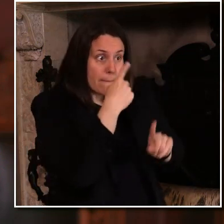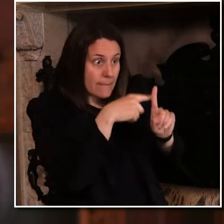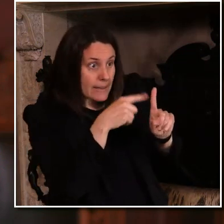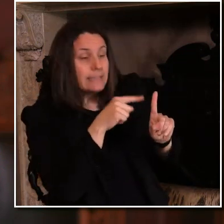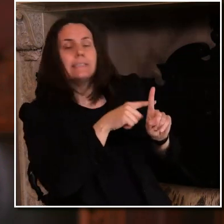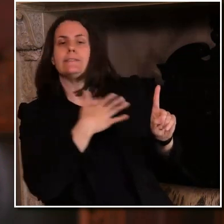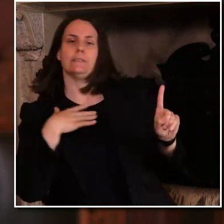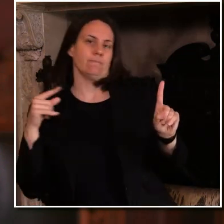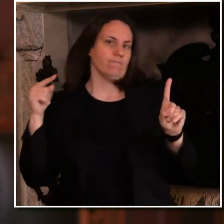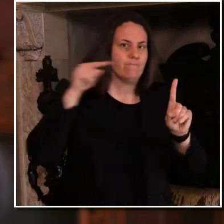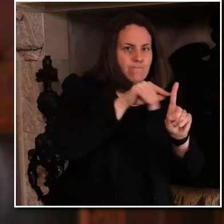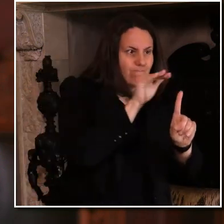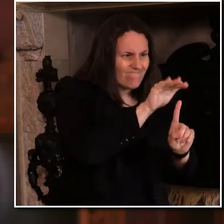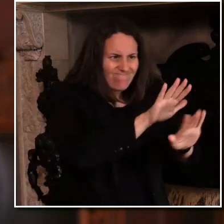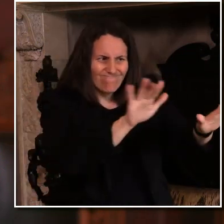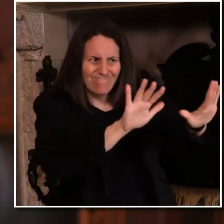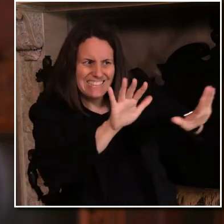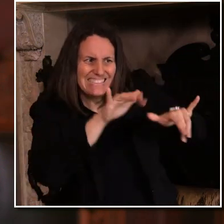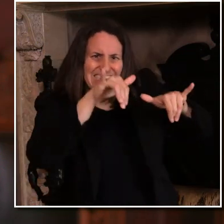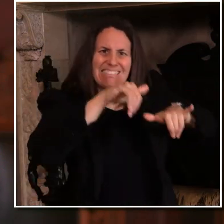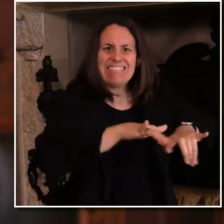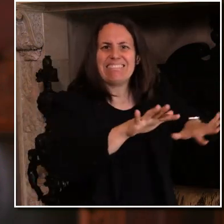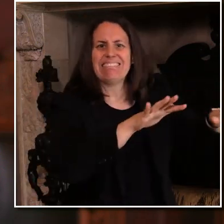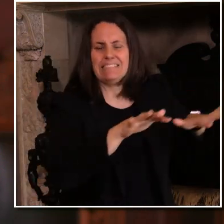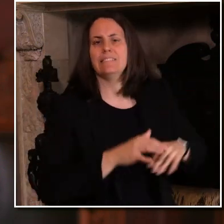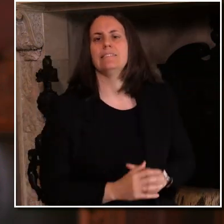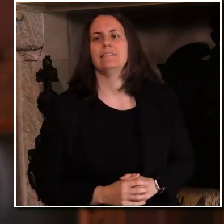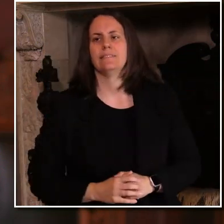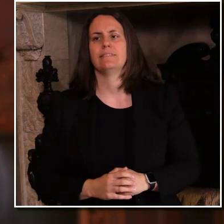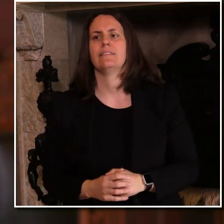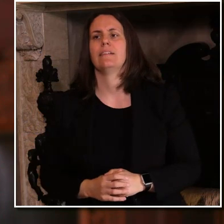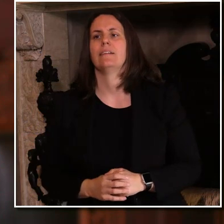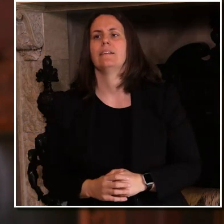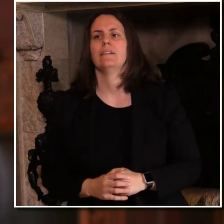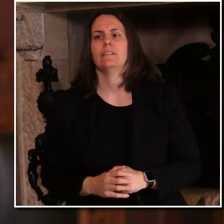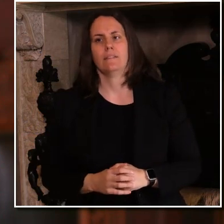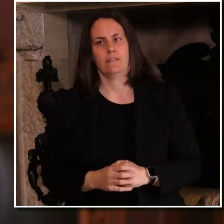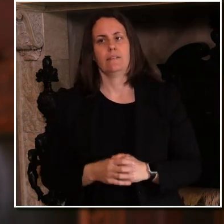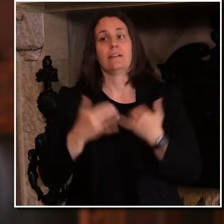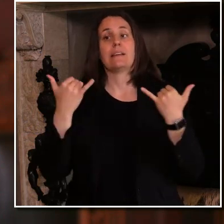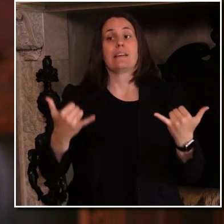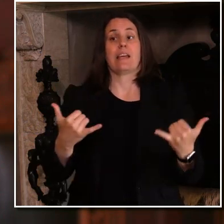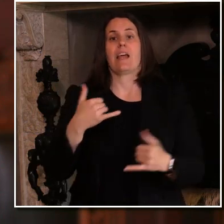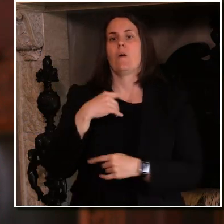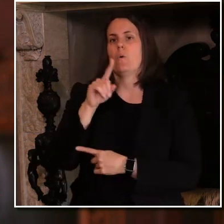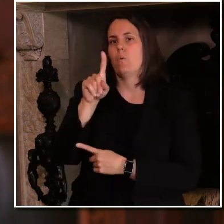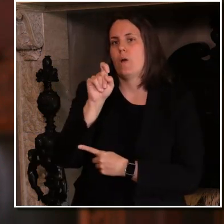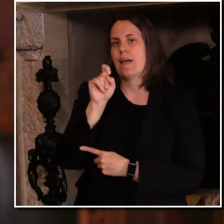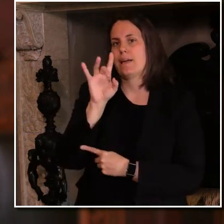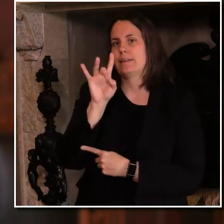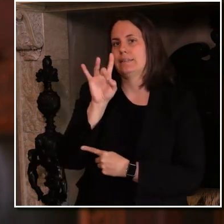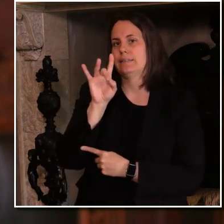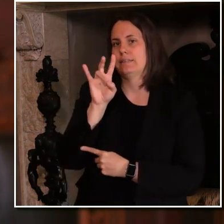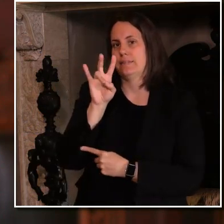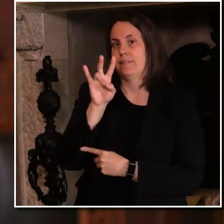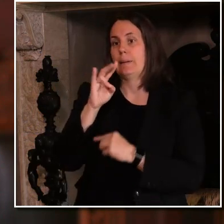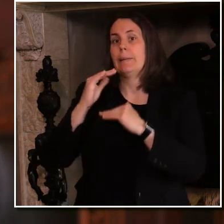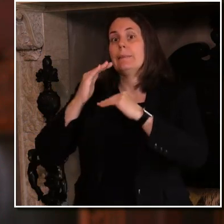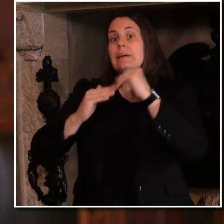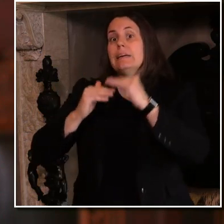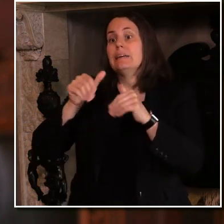187 facility-based outbreaks and investigations. 93 of these are in long-term care